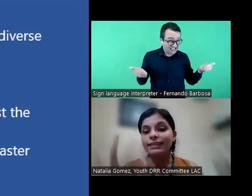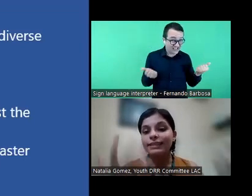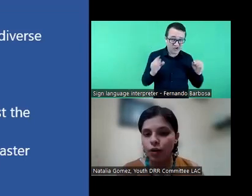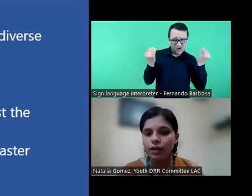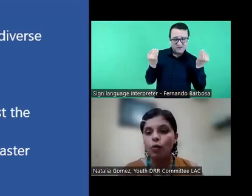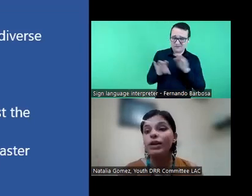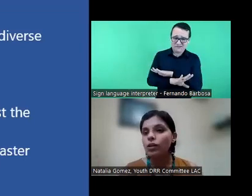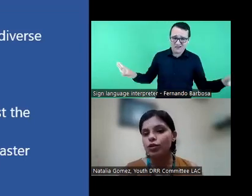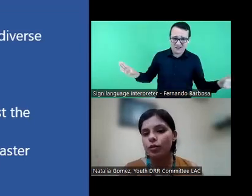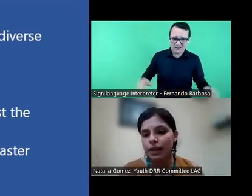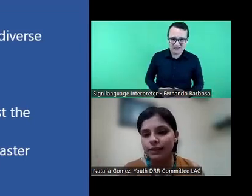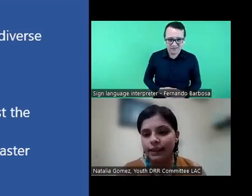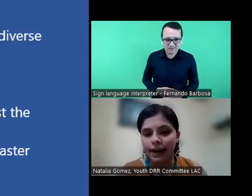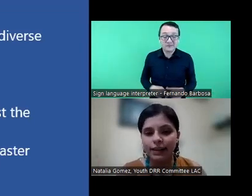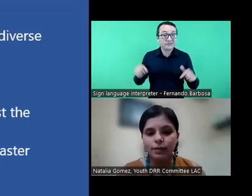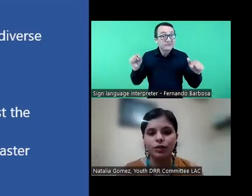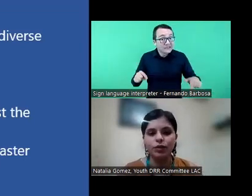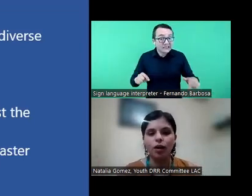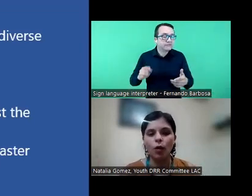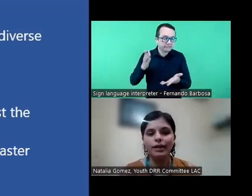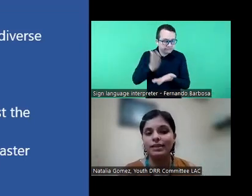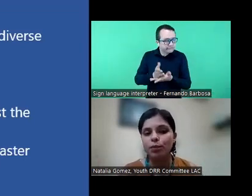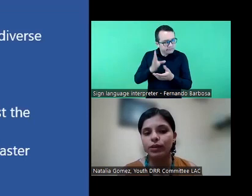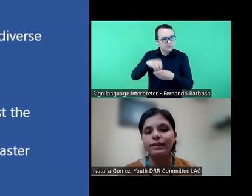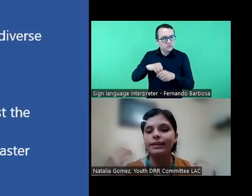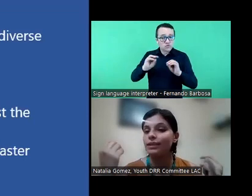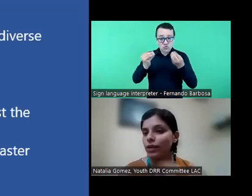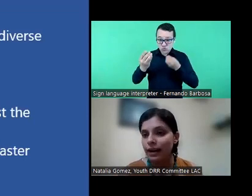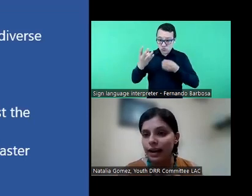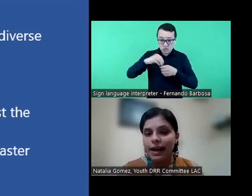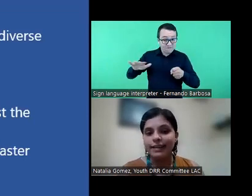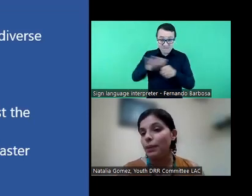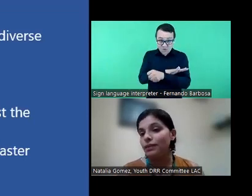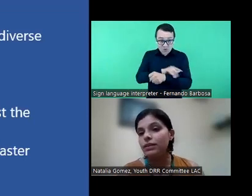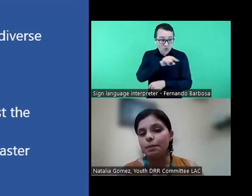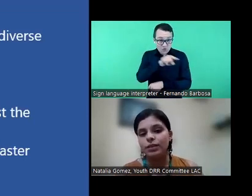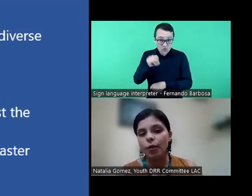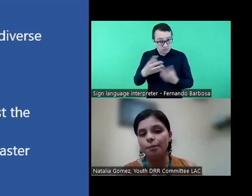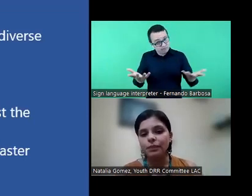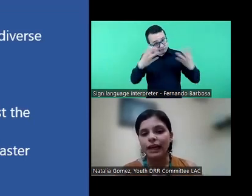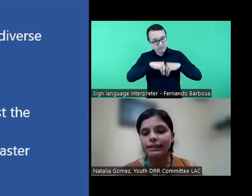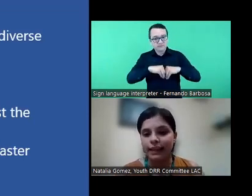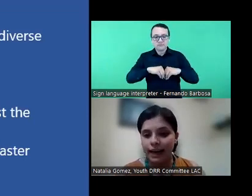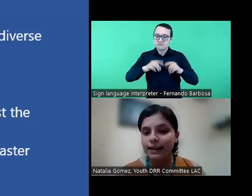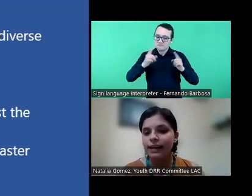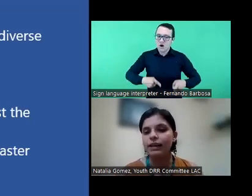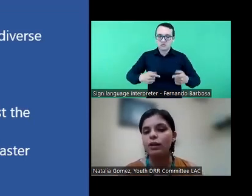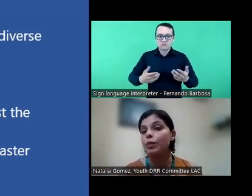it is important to do regulations for youngsters, keeping into account